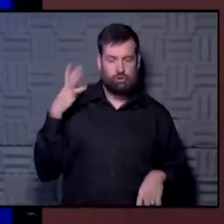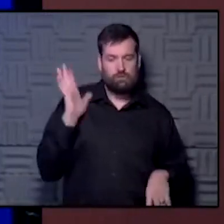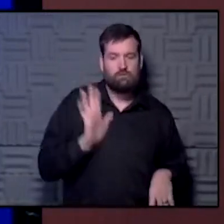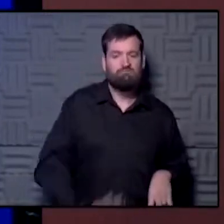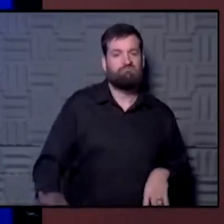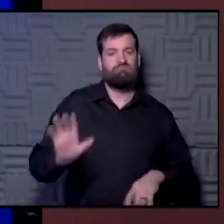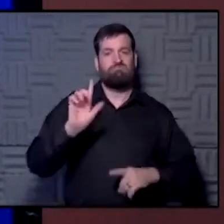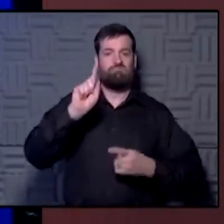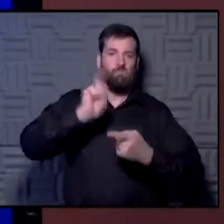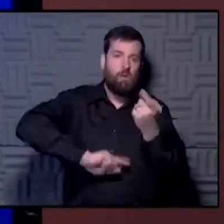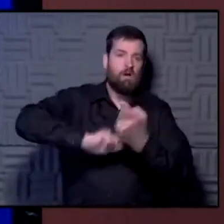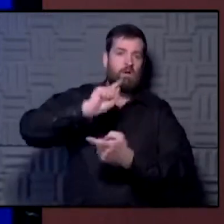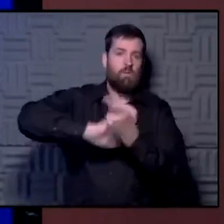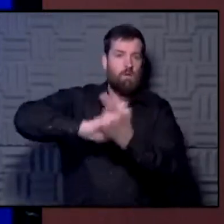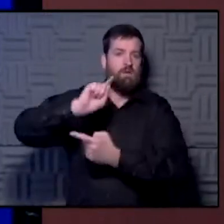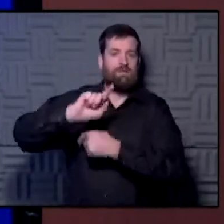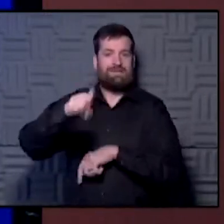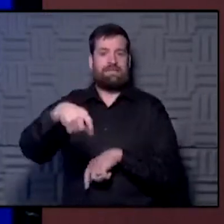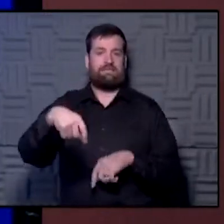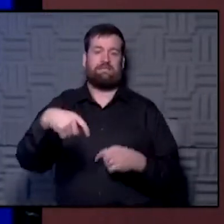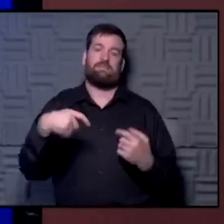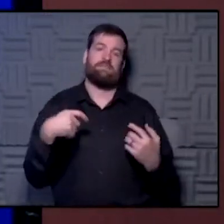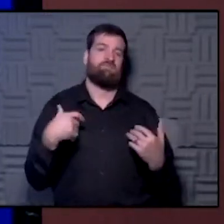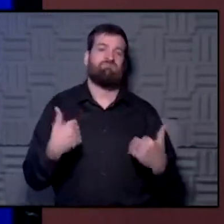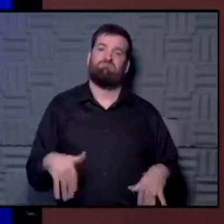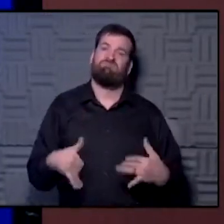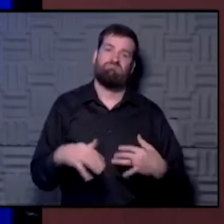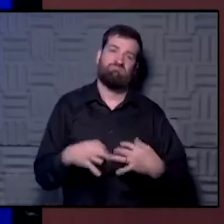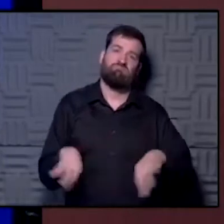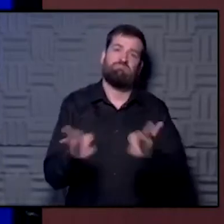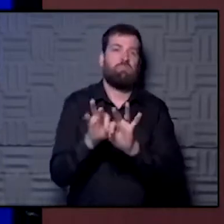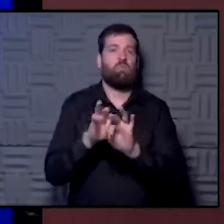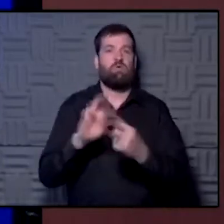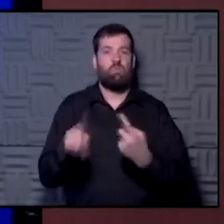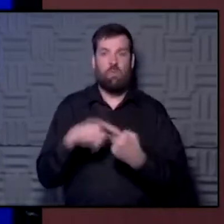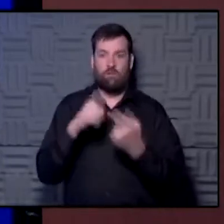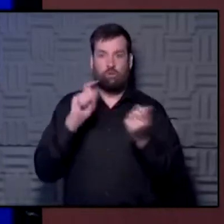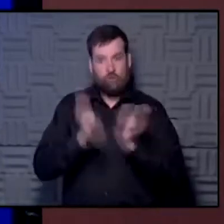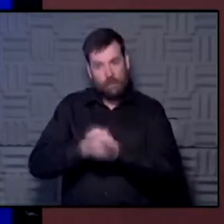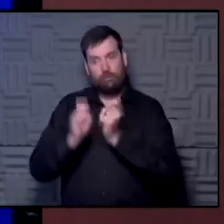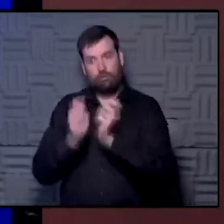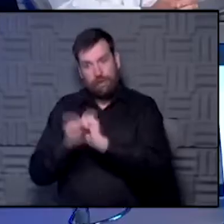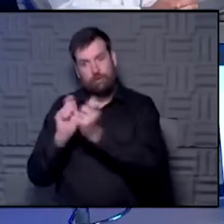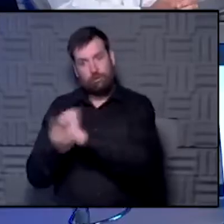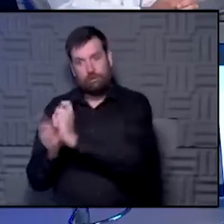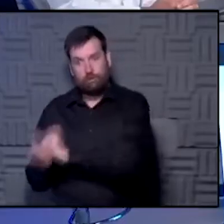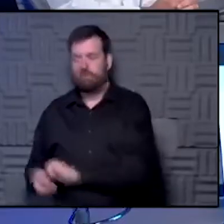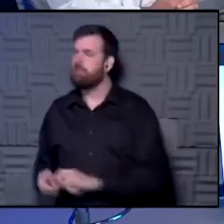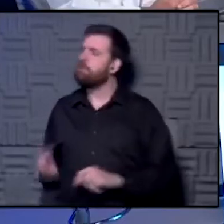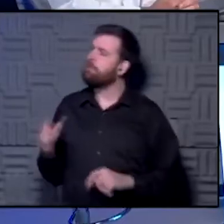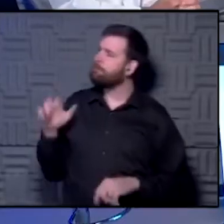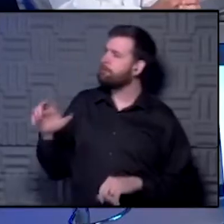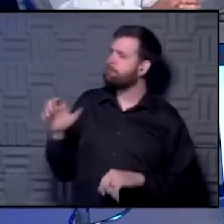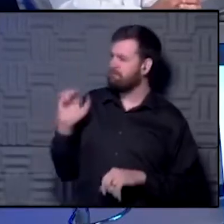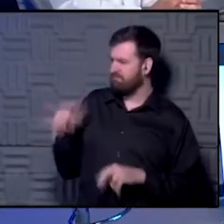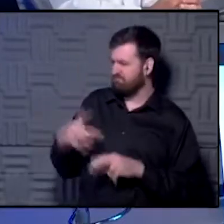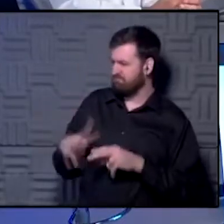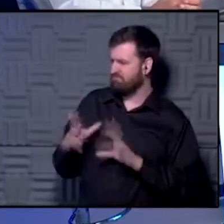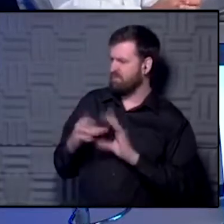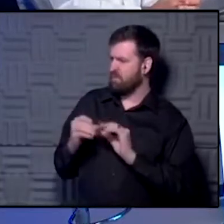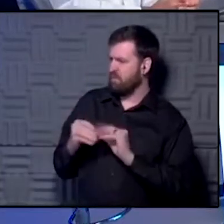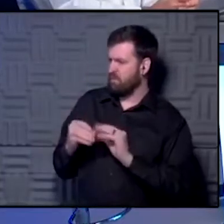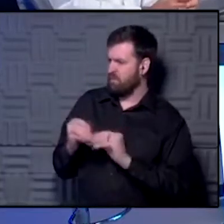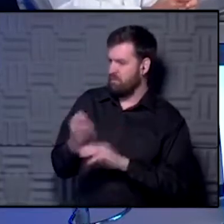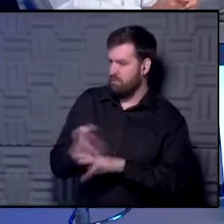those one-on-one patient needs that are so very important when things are changing so rapidly. Tell the story real quick that you were telling